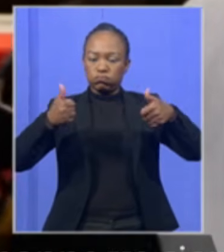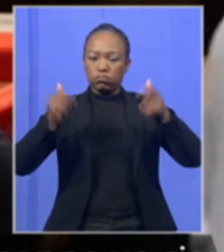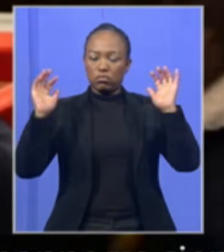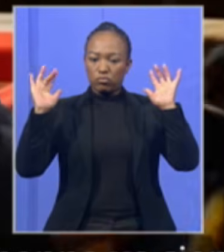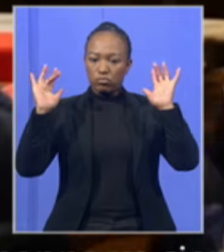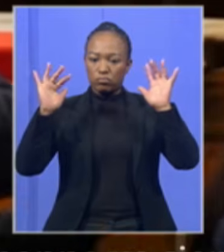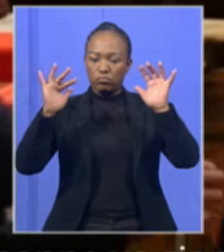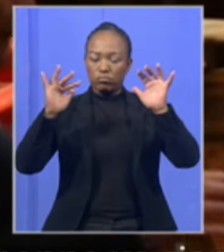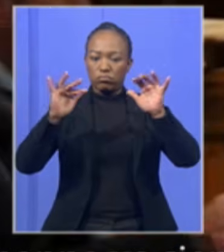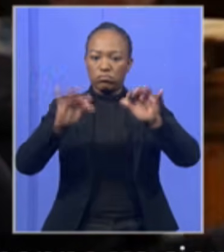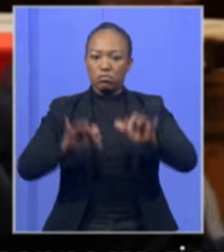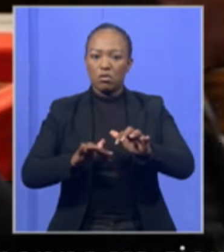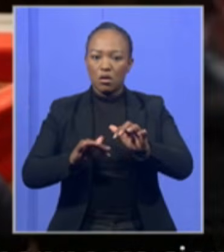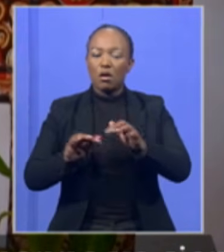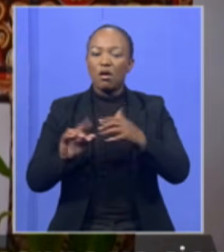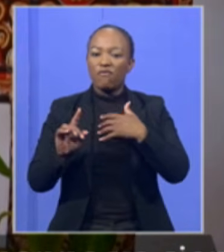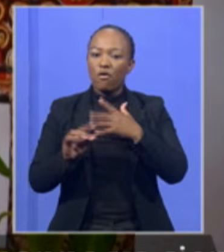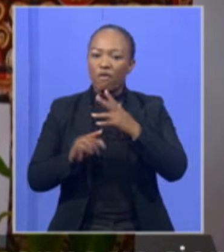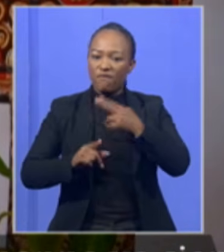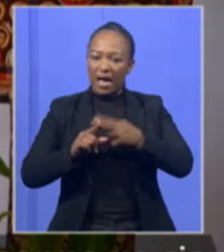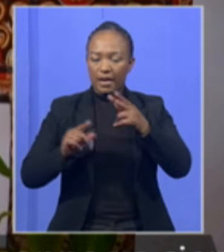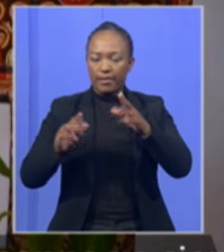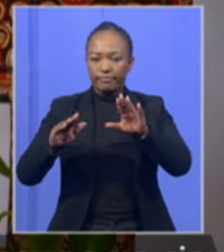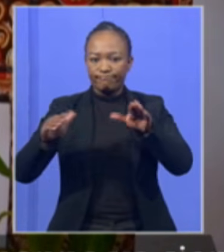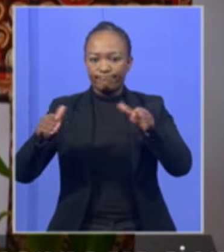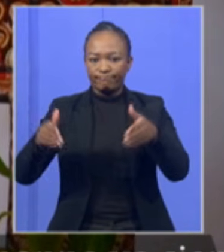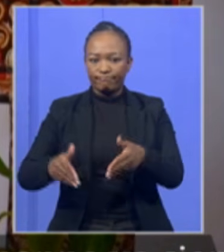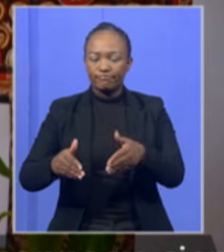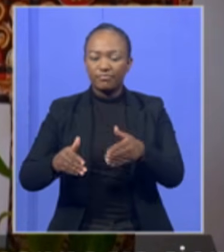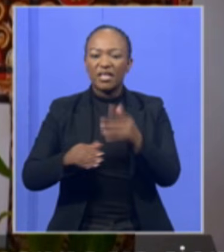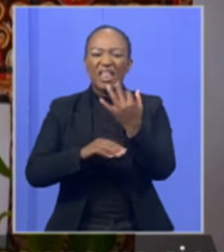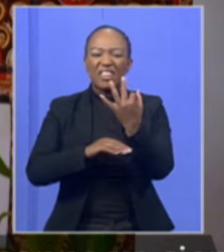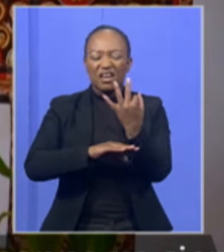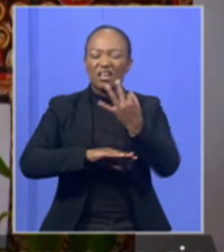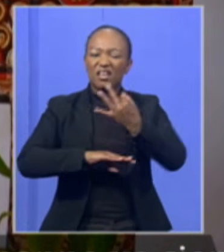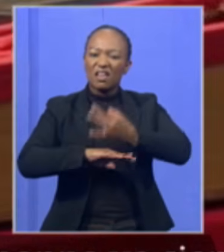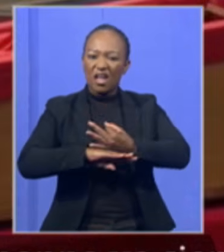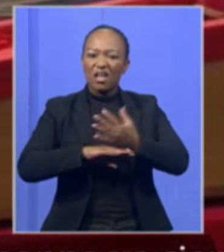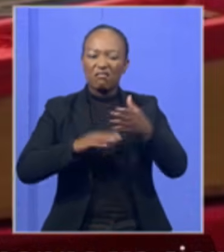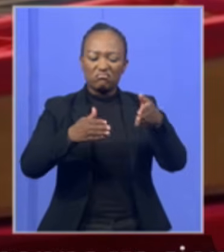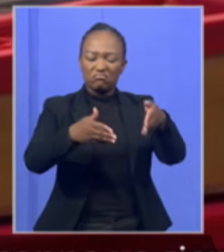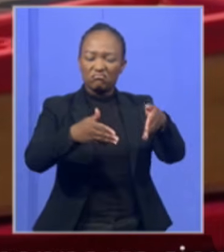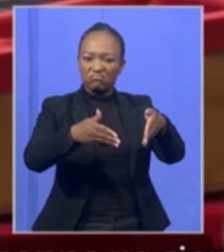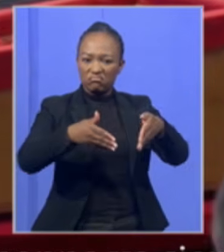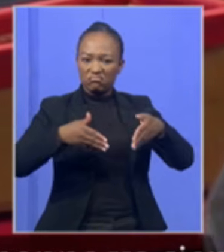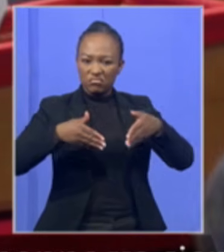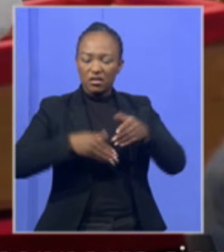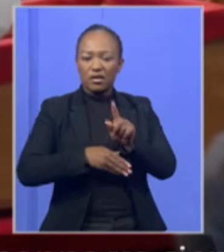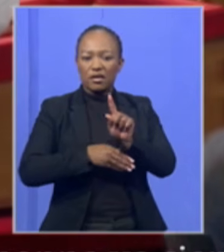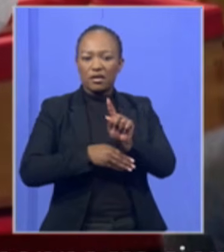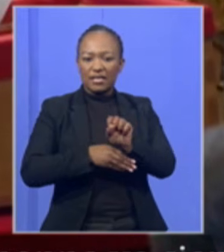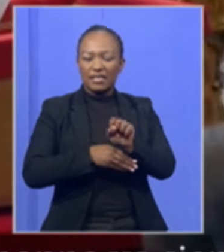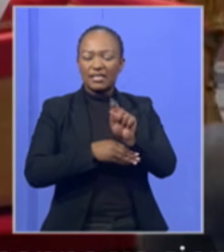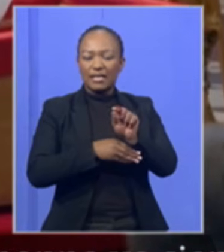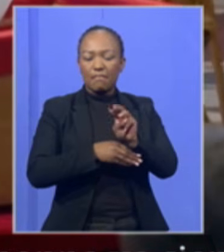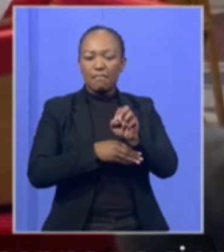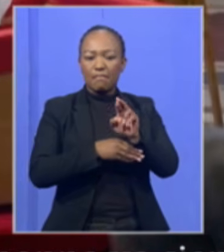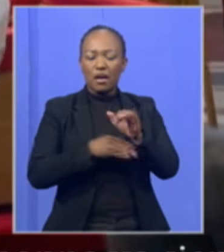Mopapa Francis. Morago ga go robala malatsi a le mararo kwa St. Peter's Basilica mo lekaseng le le dirilweng ka